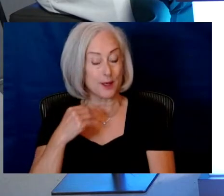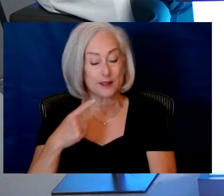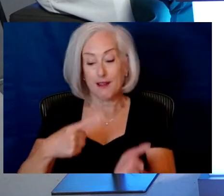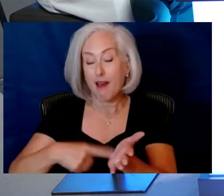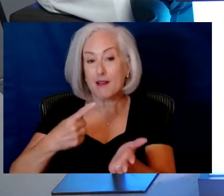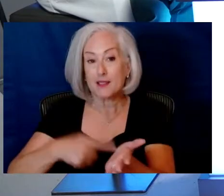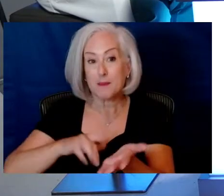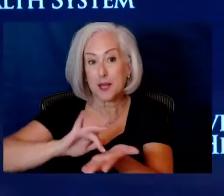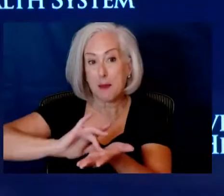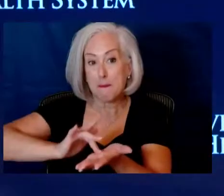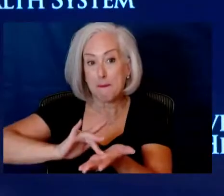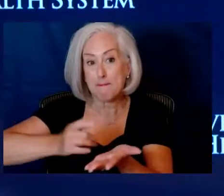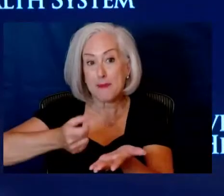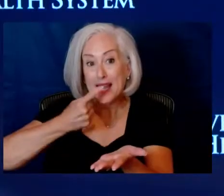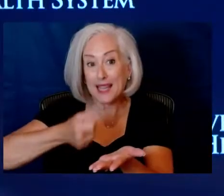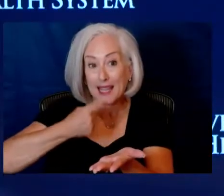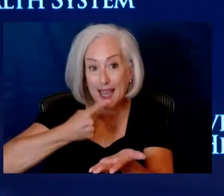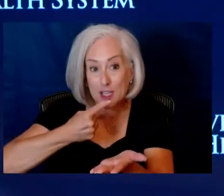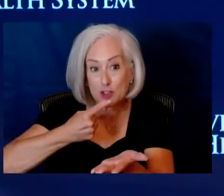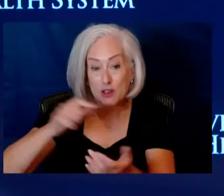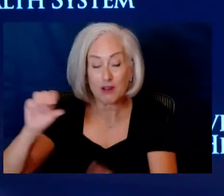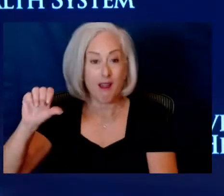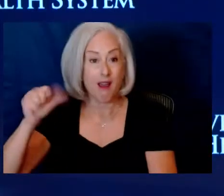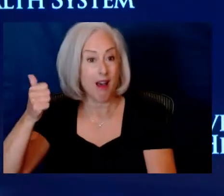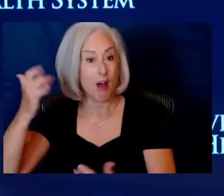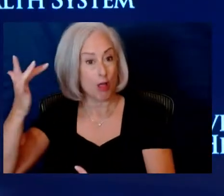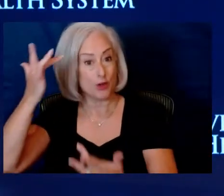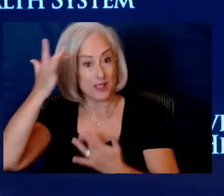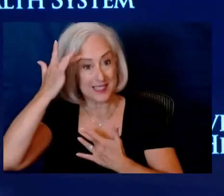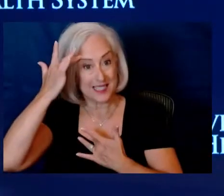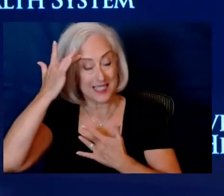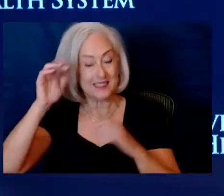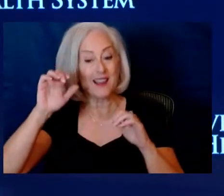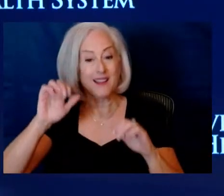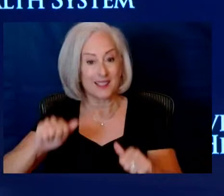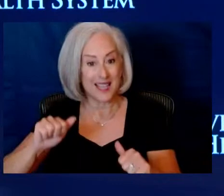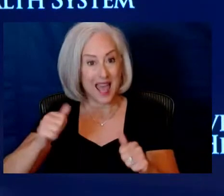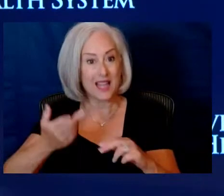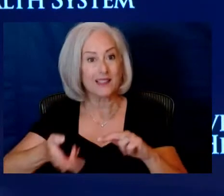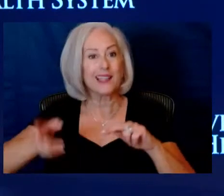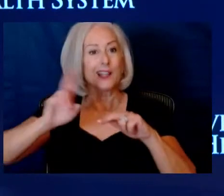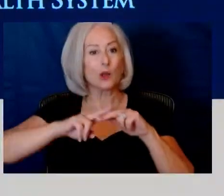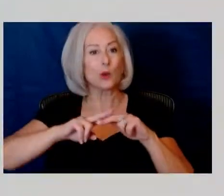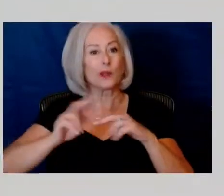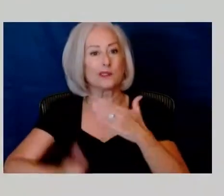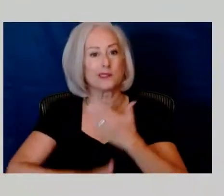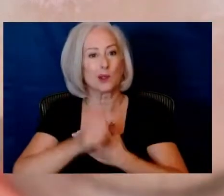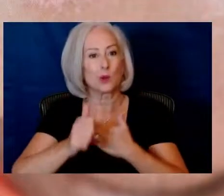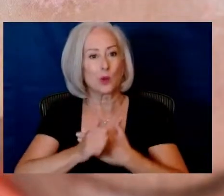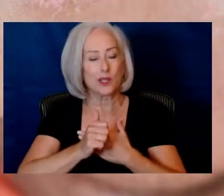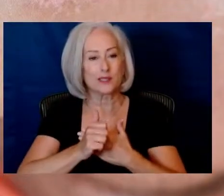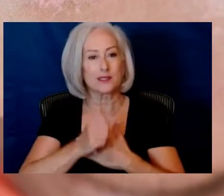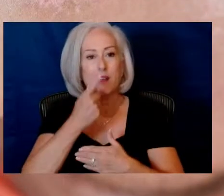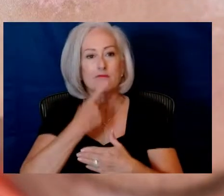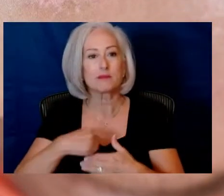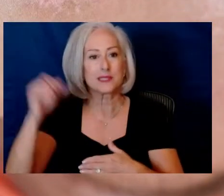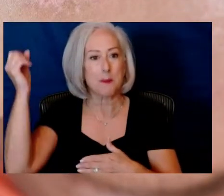chronic conditions or chronic diseases can both increase a person's risk of burning. Let's look at the list of drugs while we talk as well.